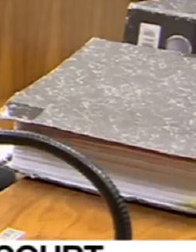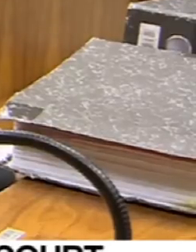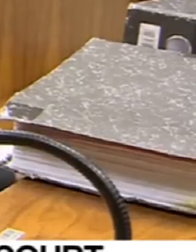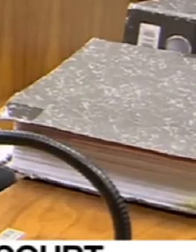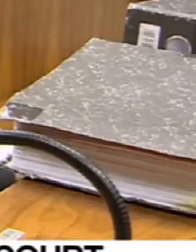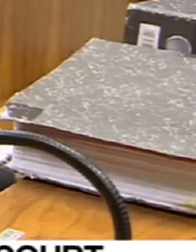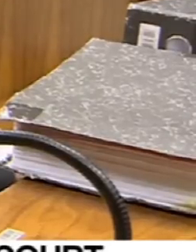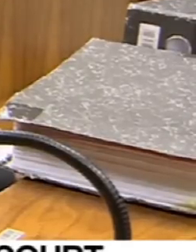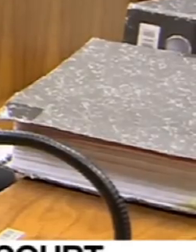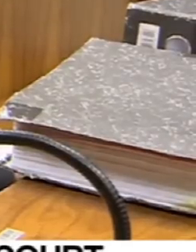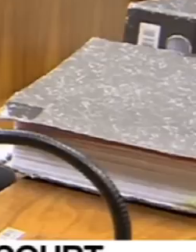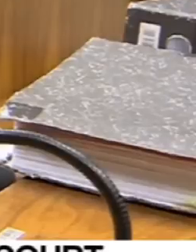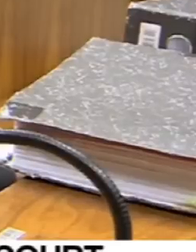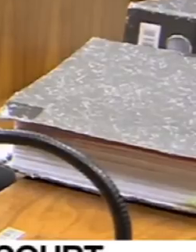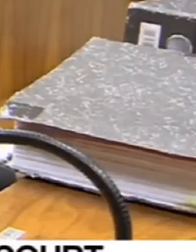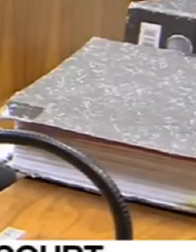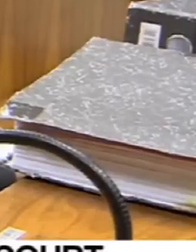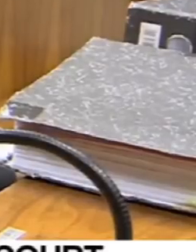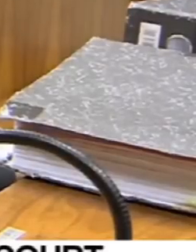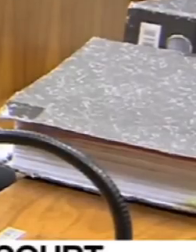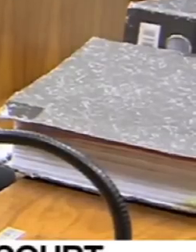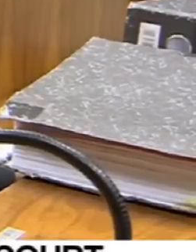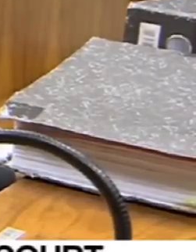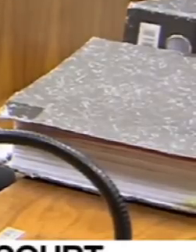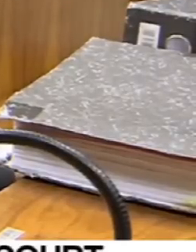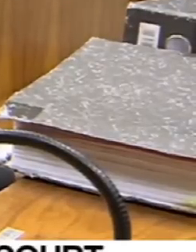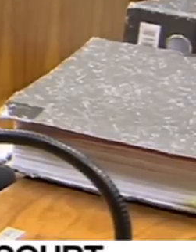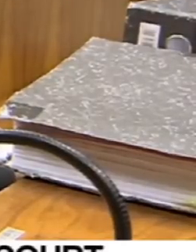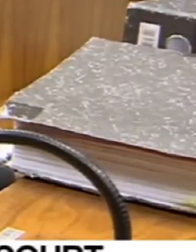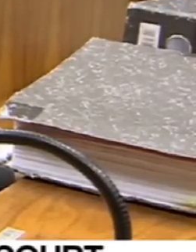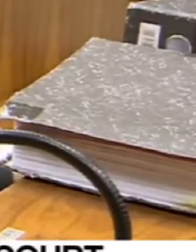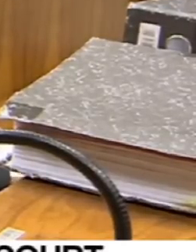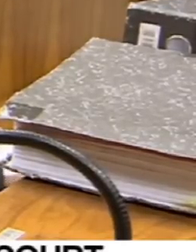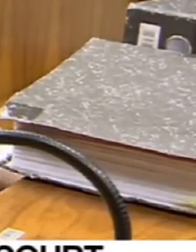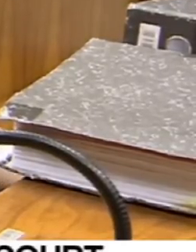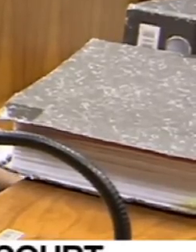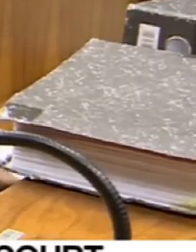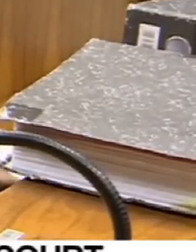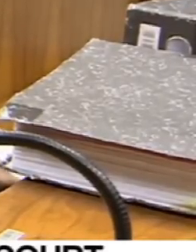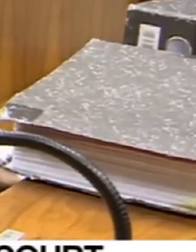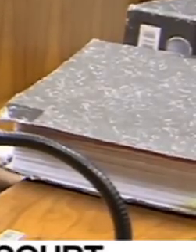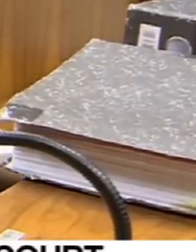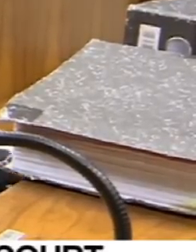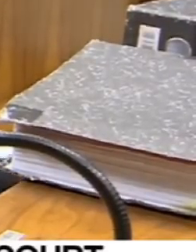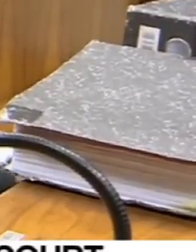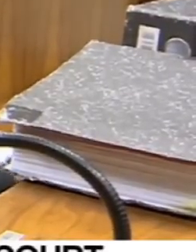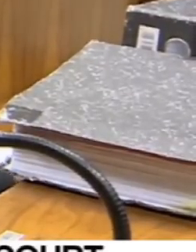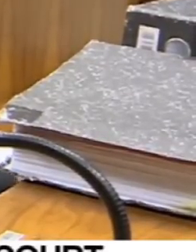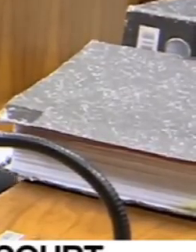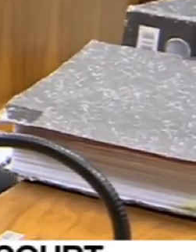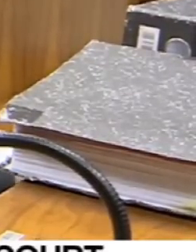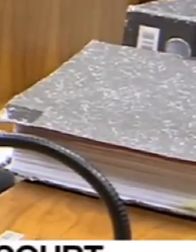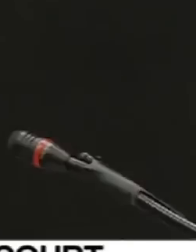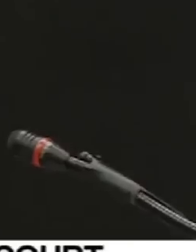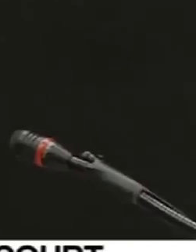hand. 52. Regarding the real evidence and chain of custody of evidence, the video footage was admitted and viewed in court